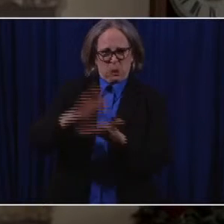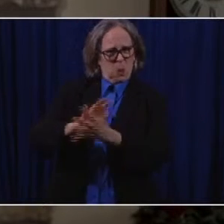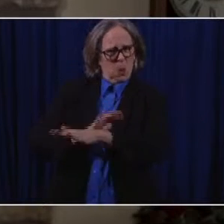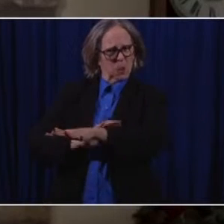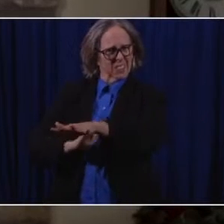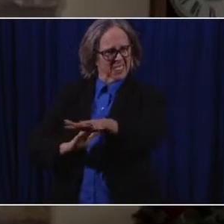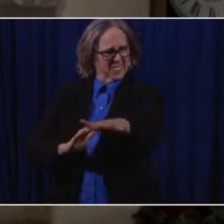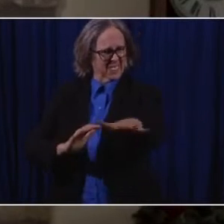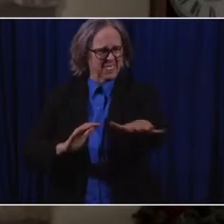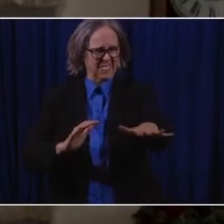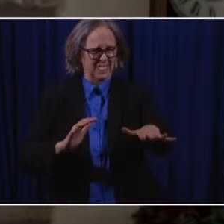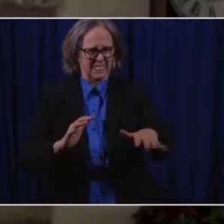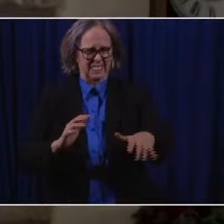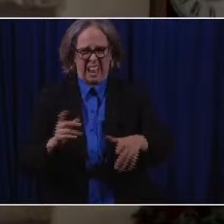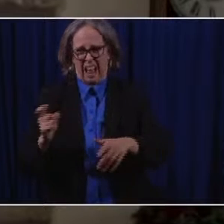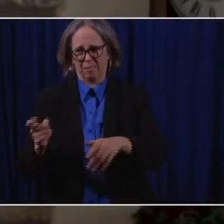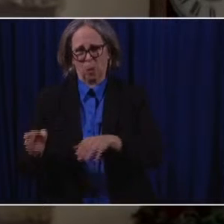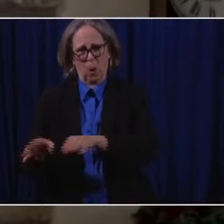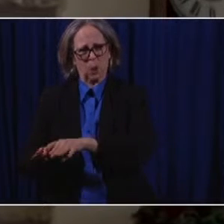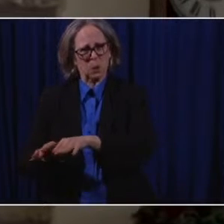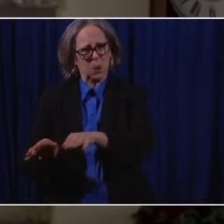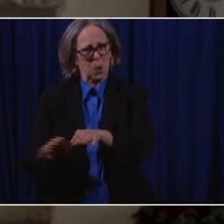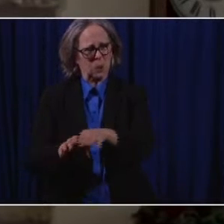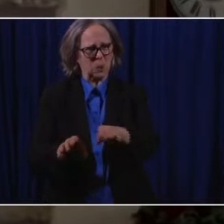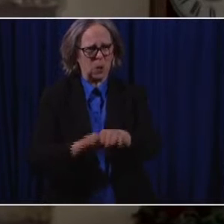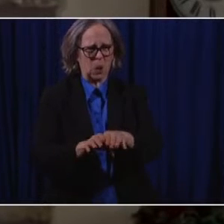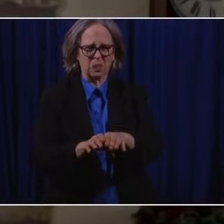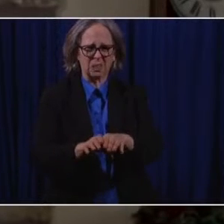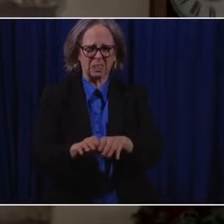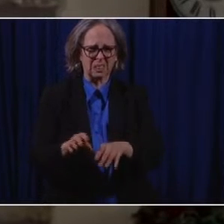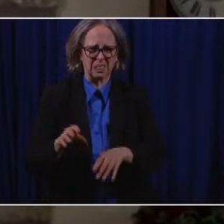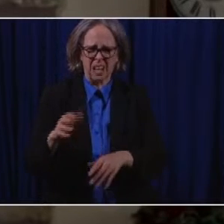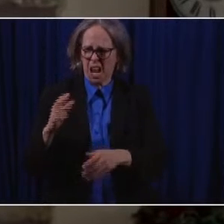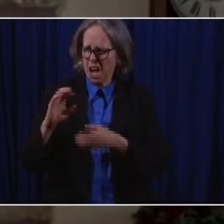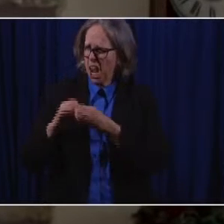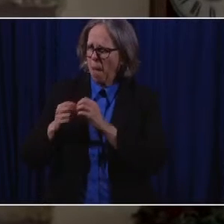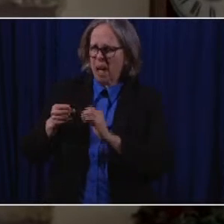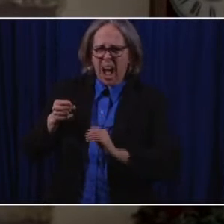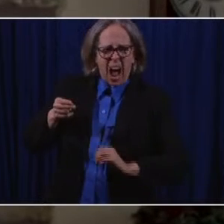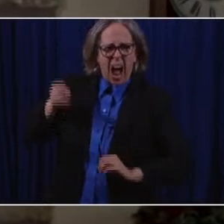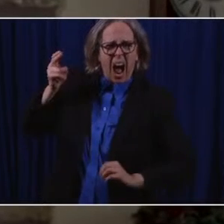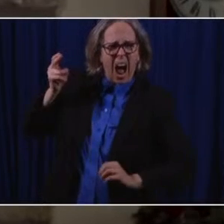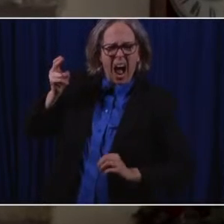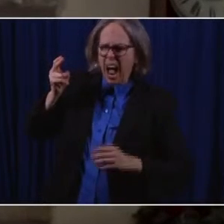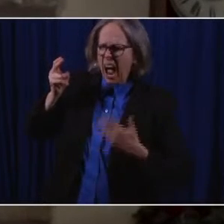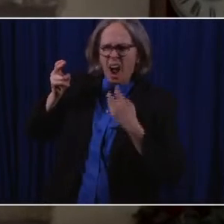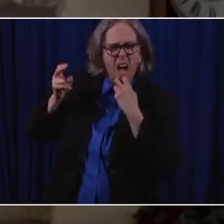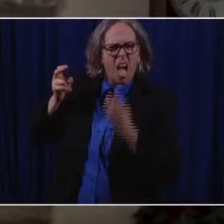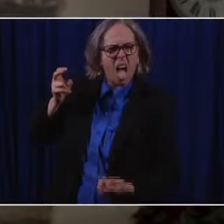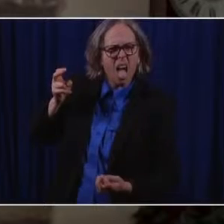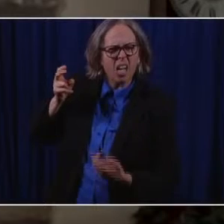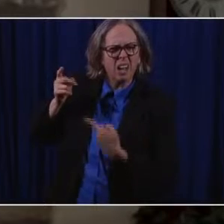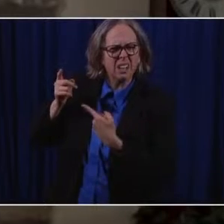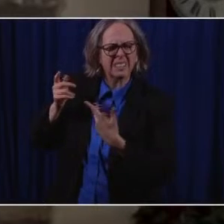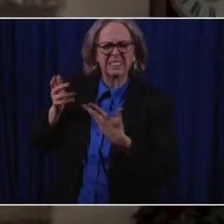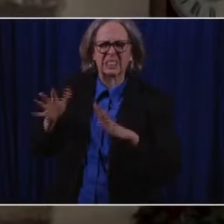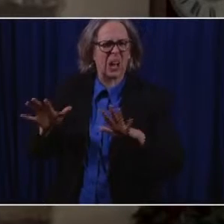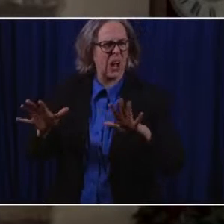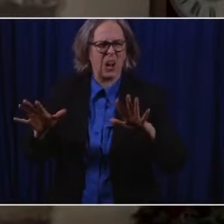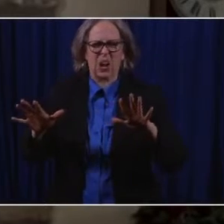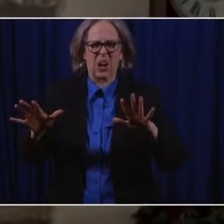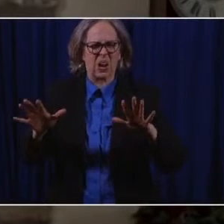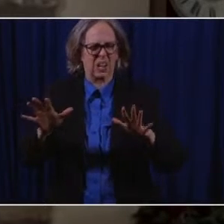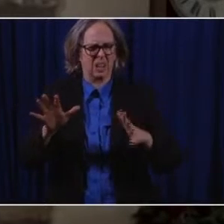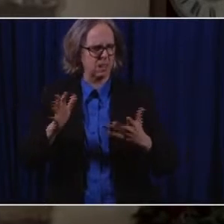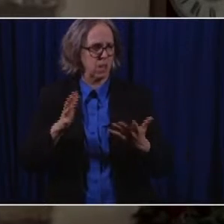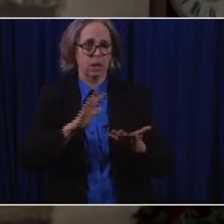numbers are just, should shock everyone. You had many schools that want to be open, but they have not been able to be open in the